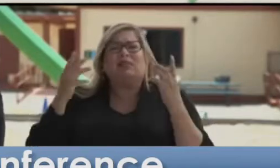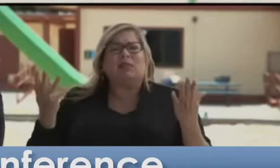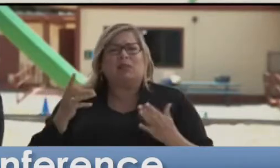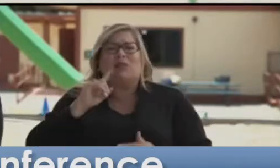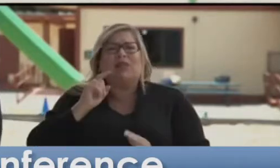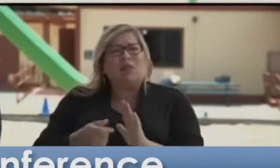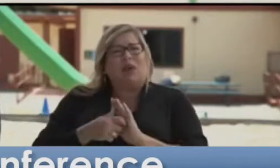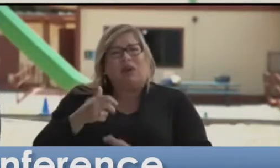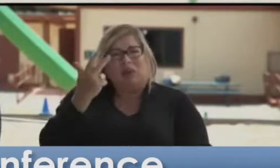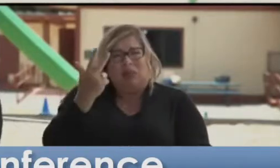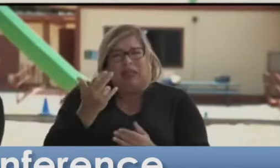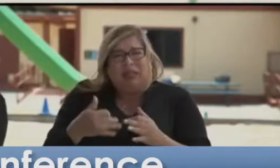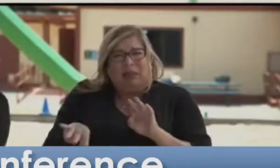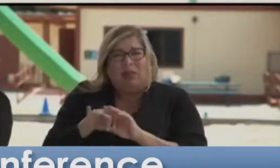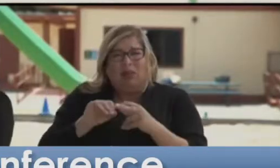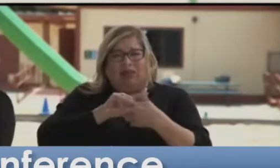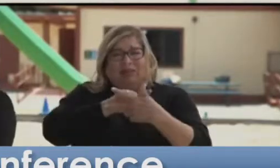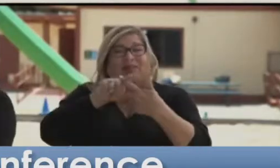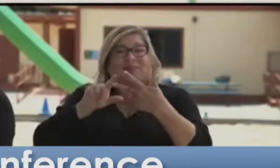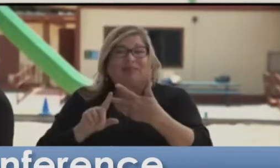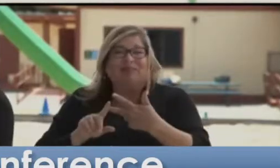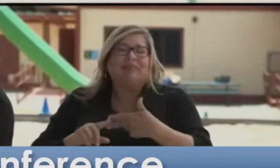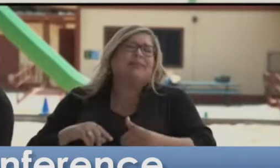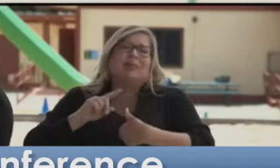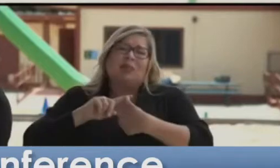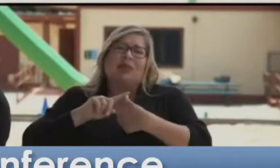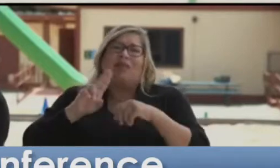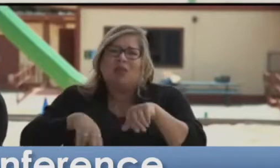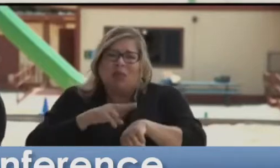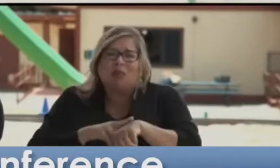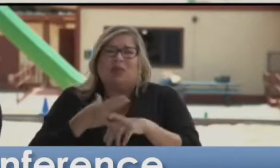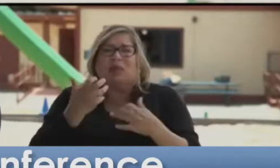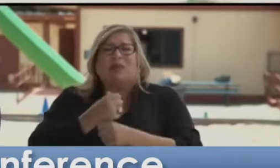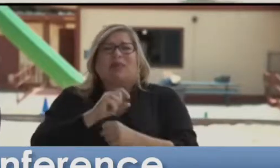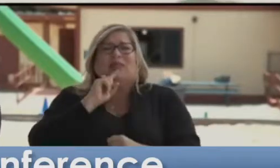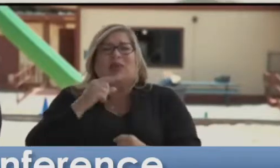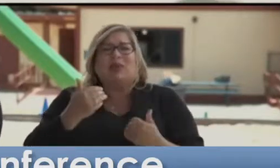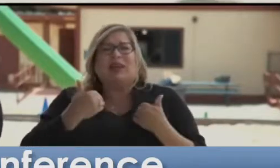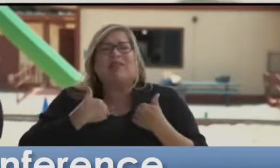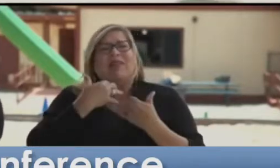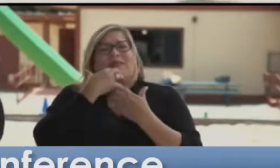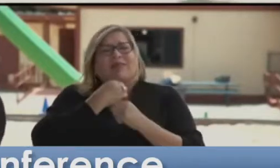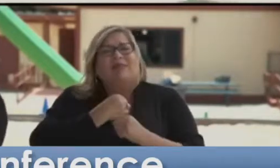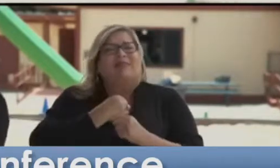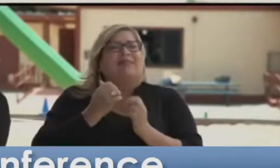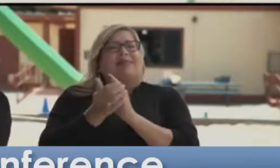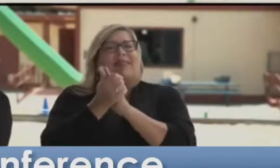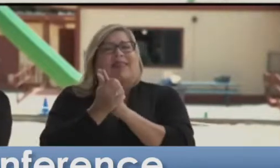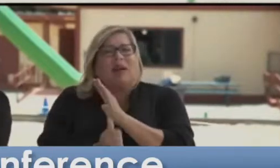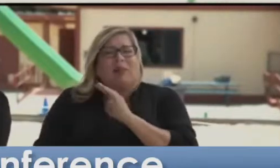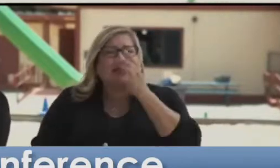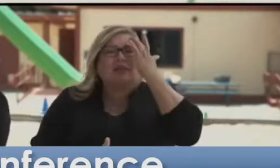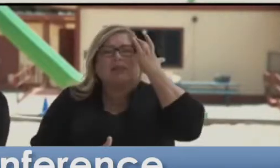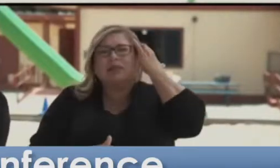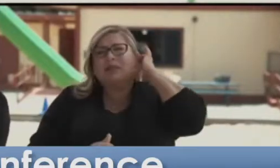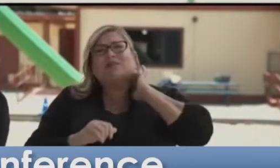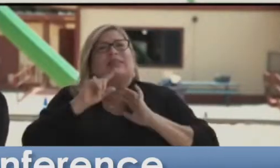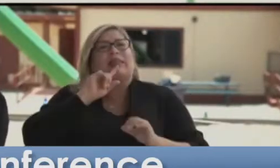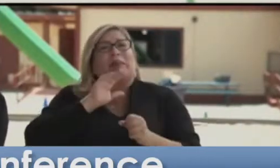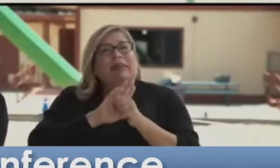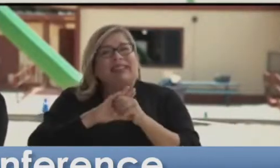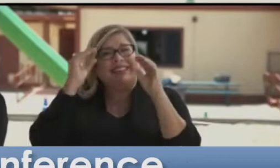things. One is that, of course, we all want children to have caring, competent, and qualified and committed teachers